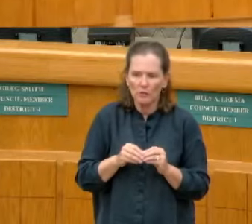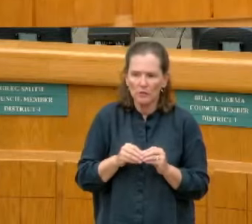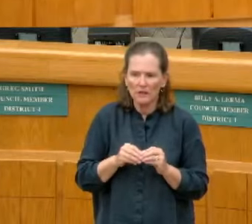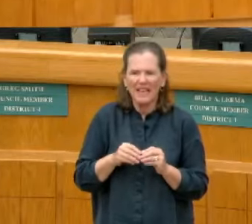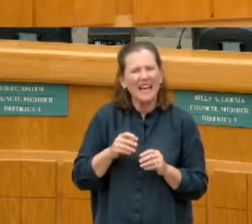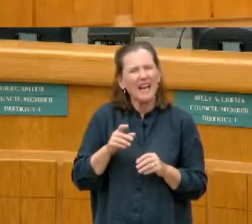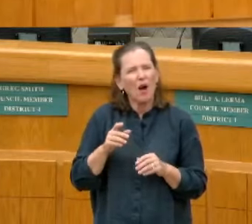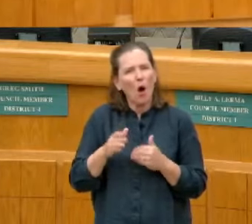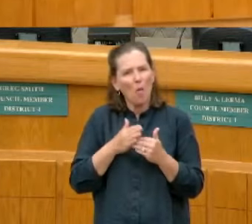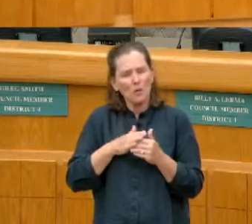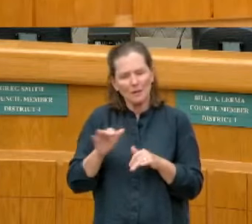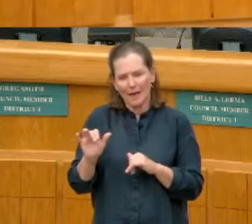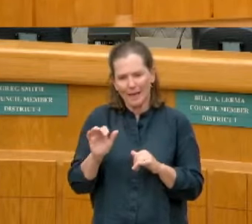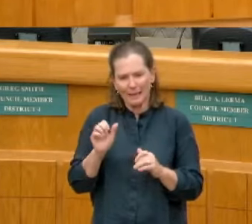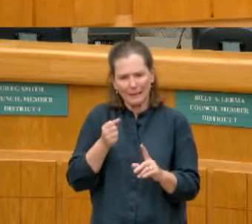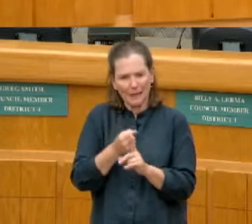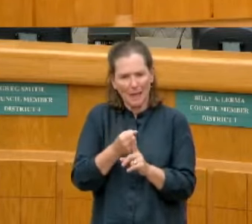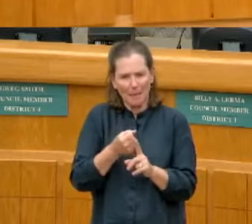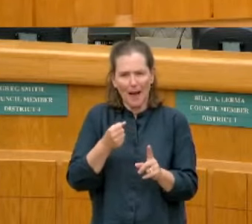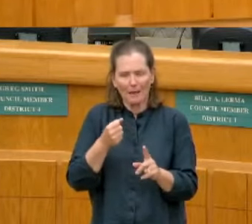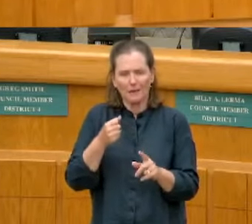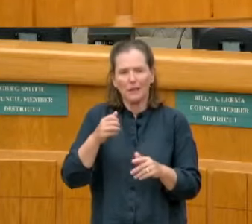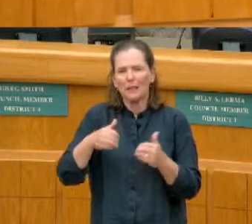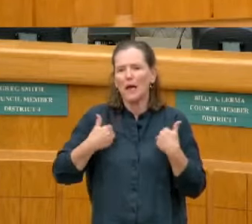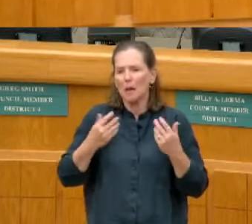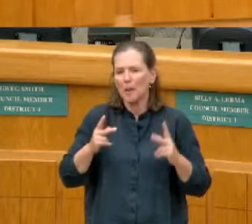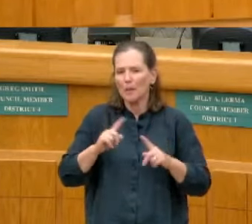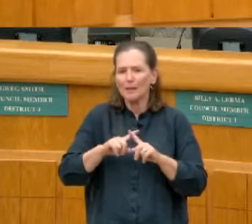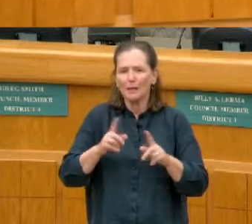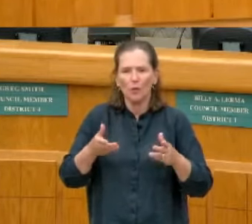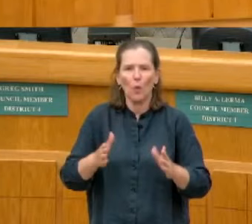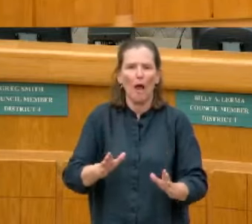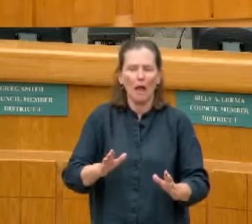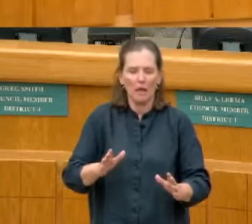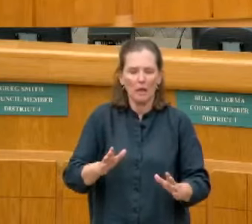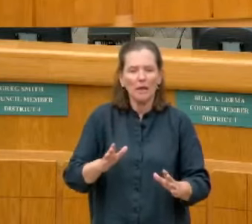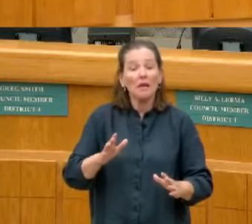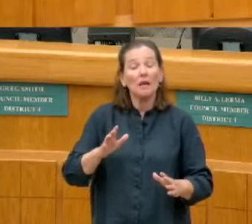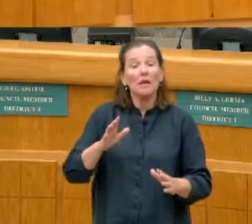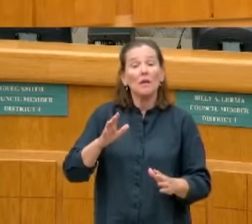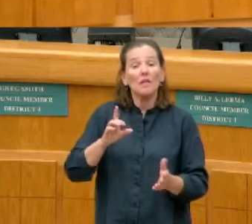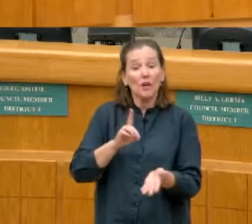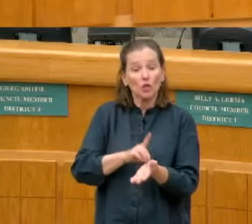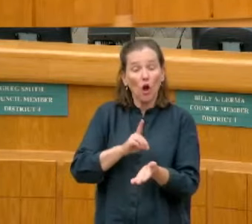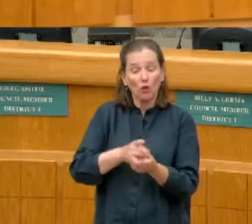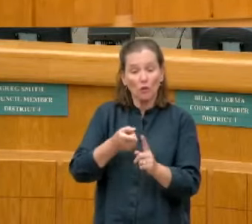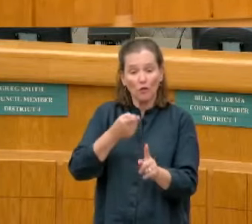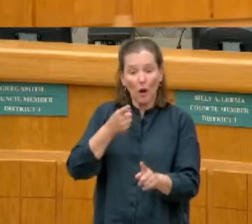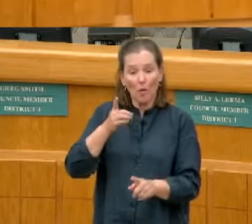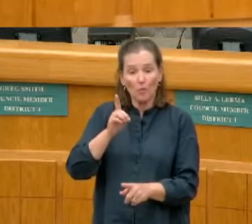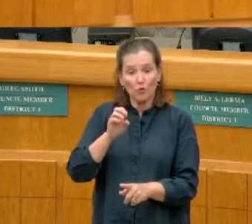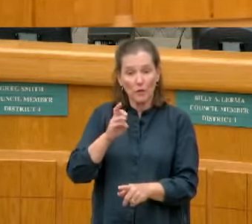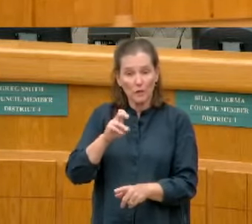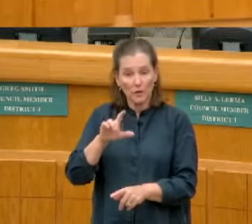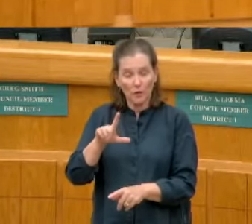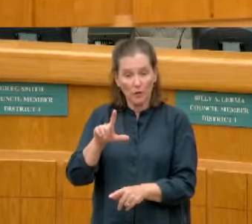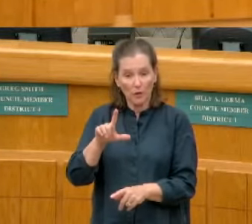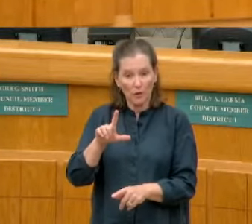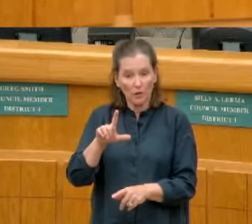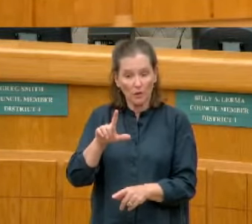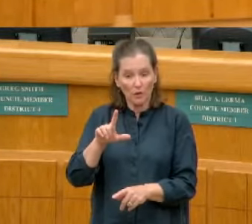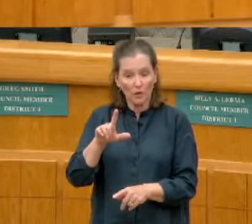with Dr. Peterson earlier today, and she told me something that I did not know, and that there seems to be a nexus between juvenile